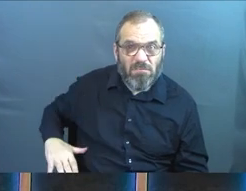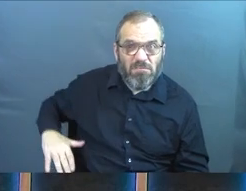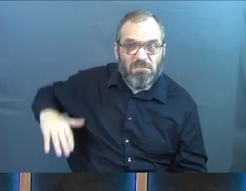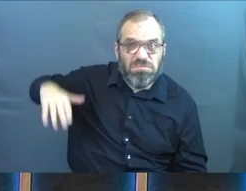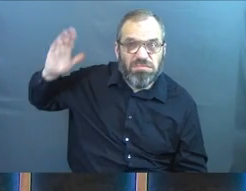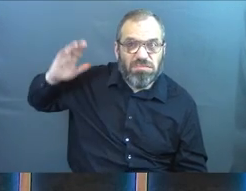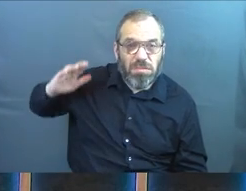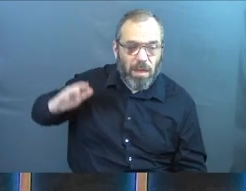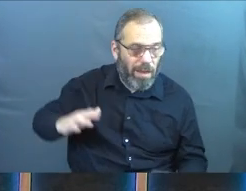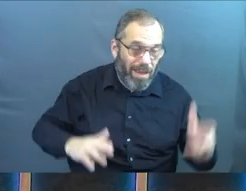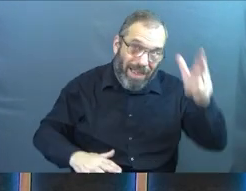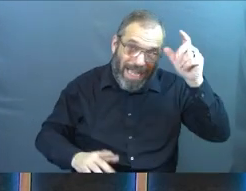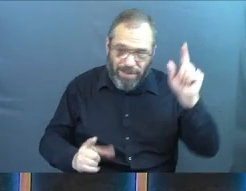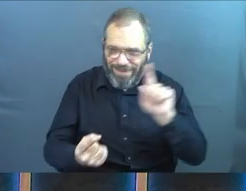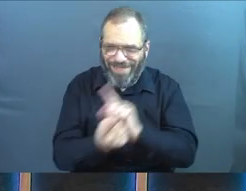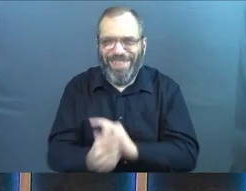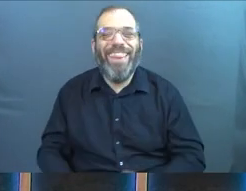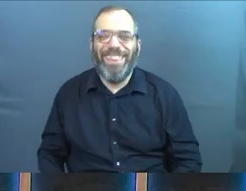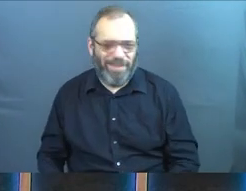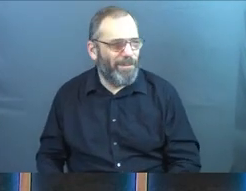He comes to you and says,